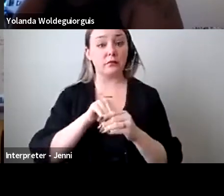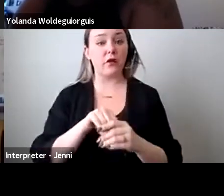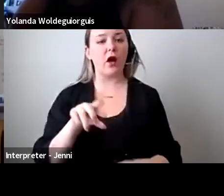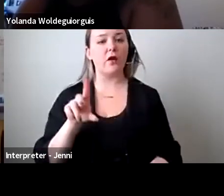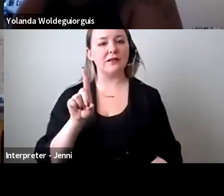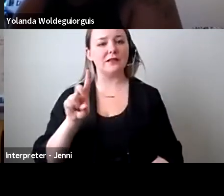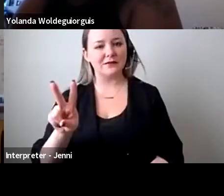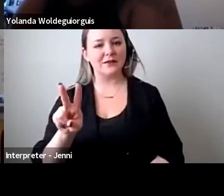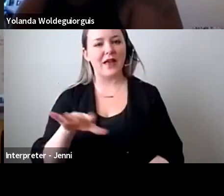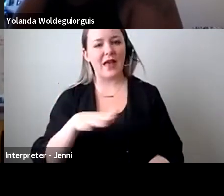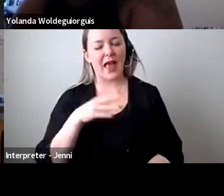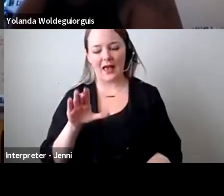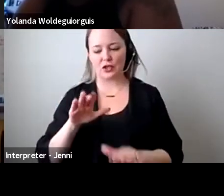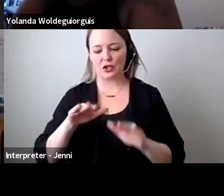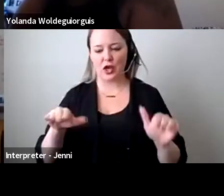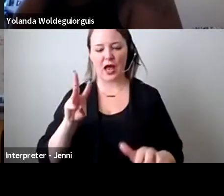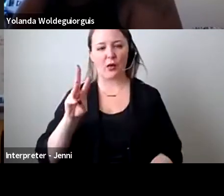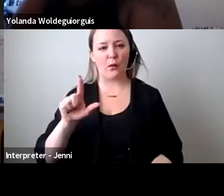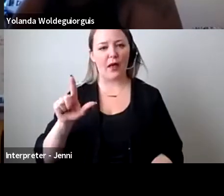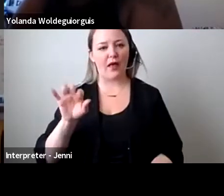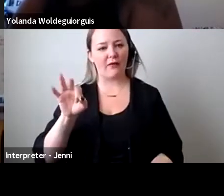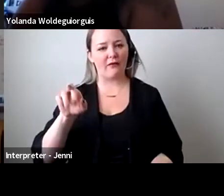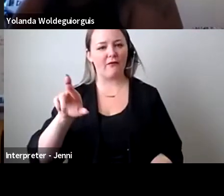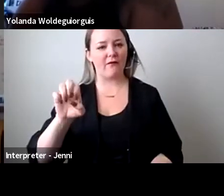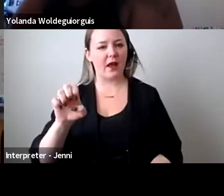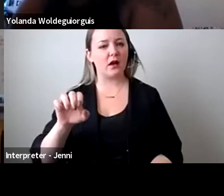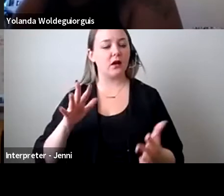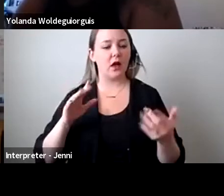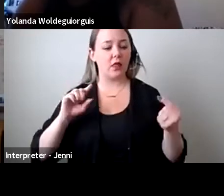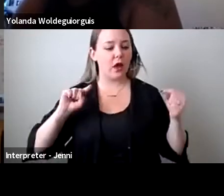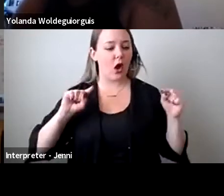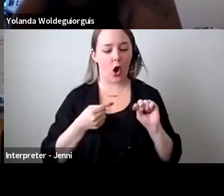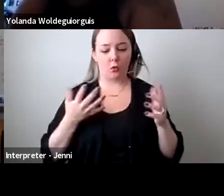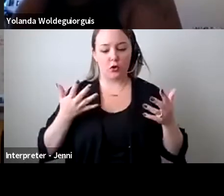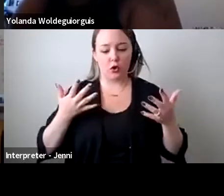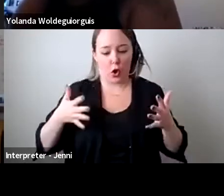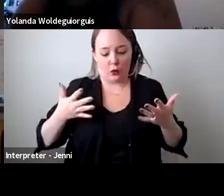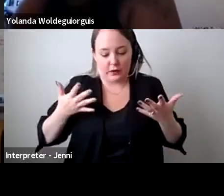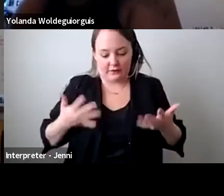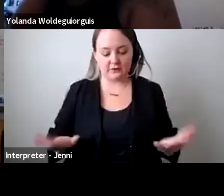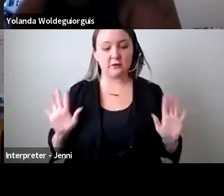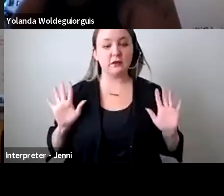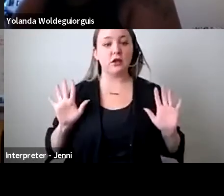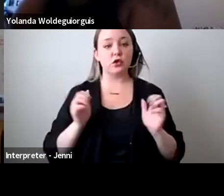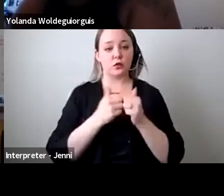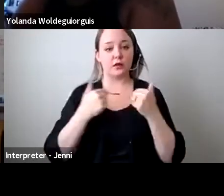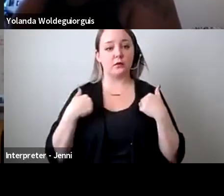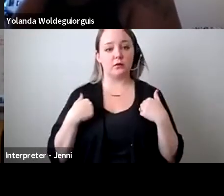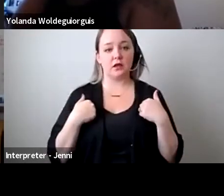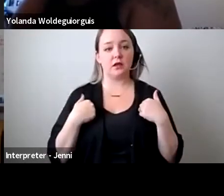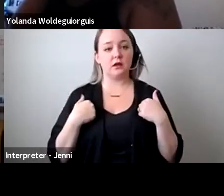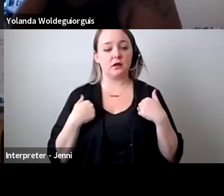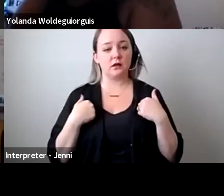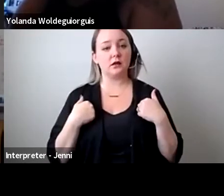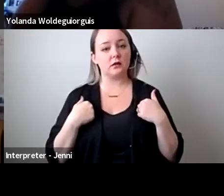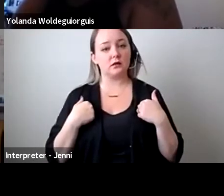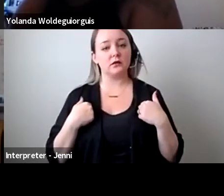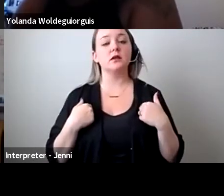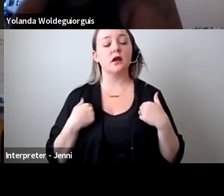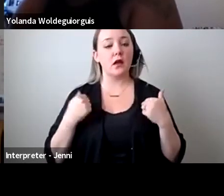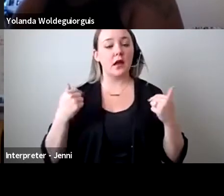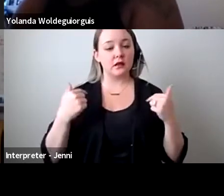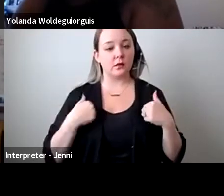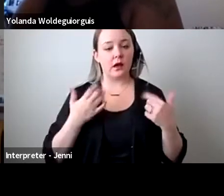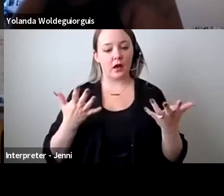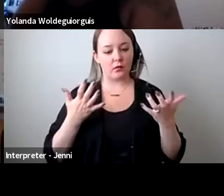child welfare, and the harm was already done to me. So this was my way of doing it